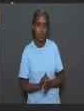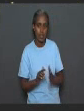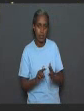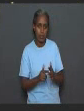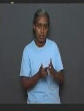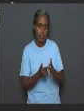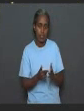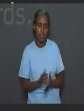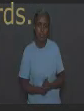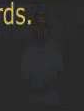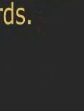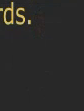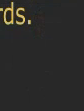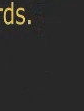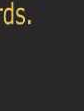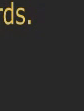Begin.